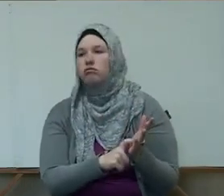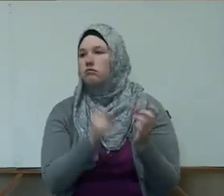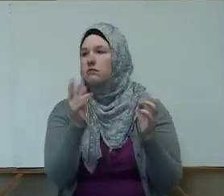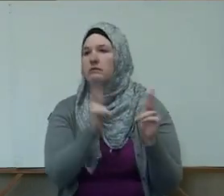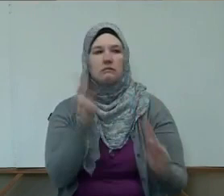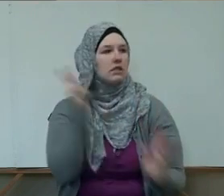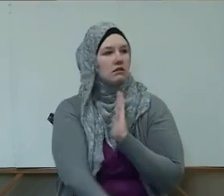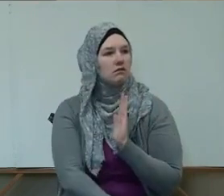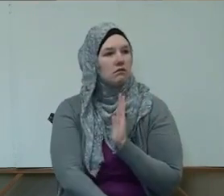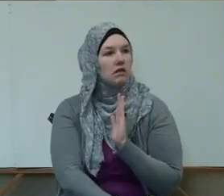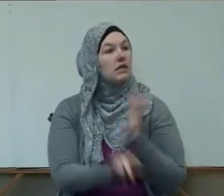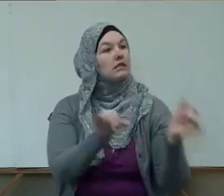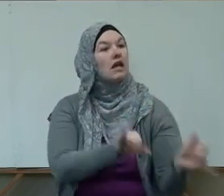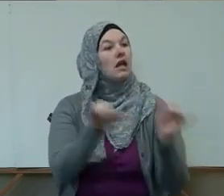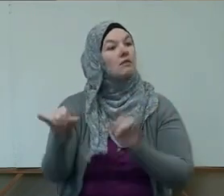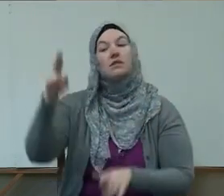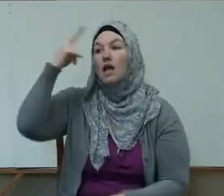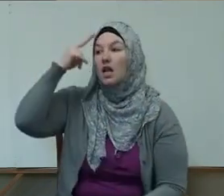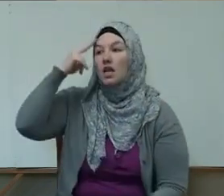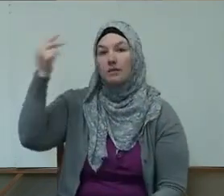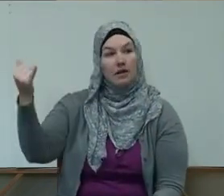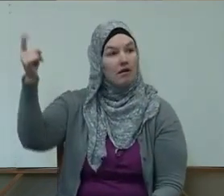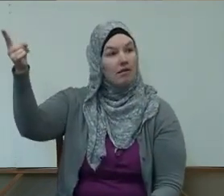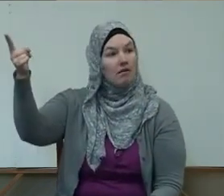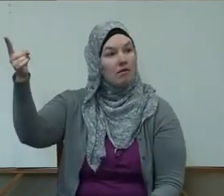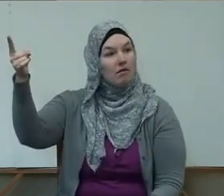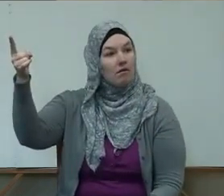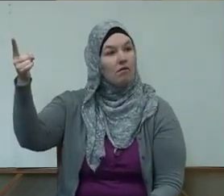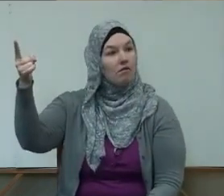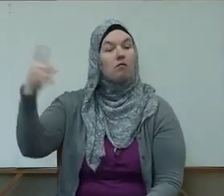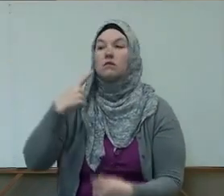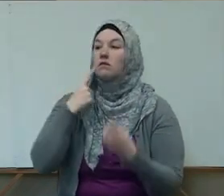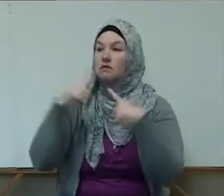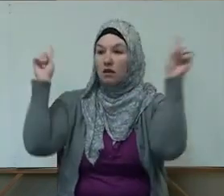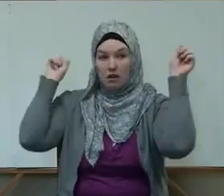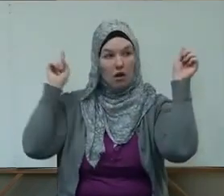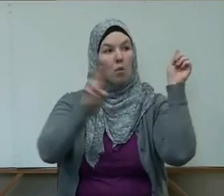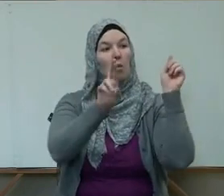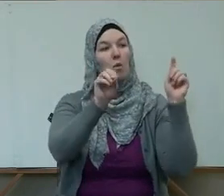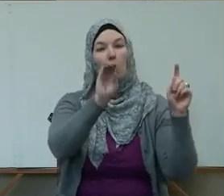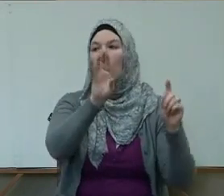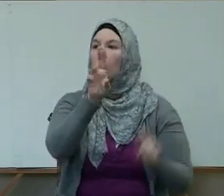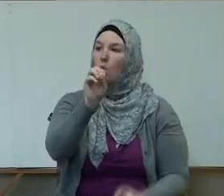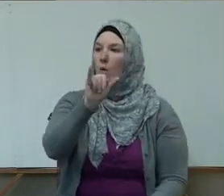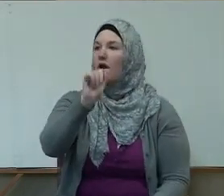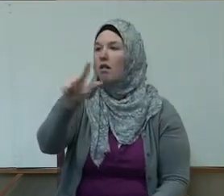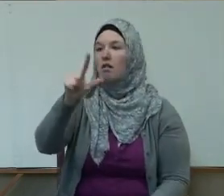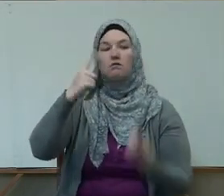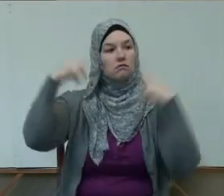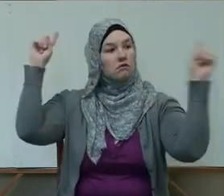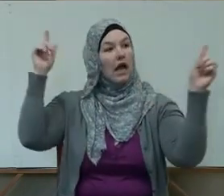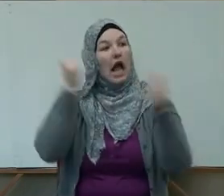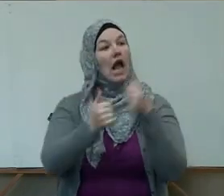Saudi Arabia is jumping on the bandwagon, issuing a decree, a royal decree, that anyone